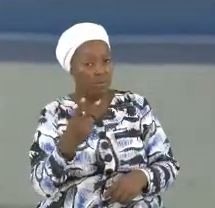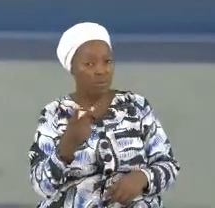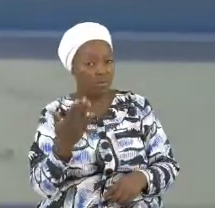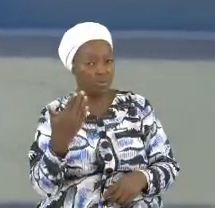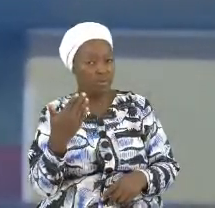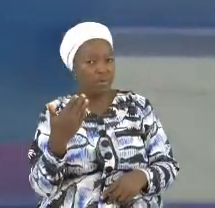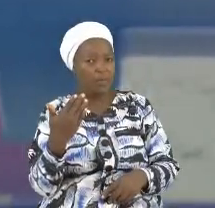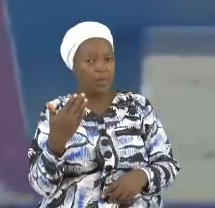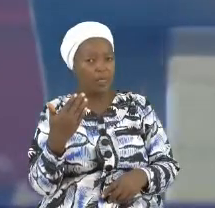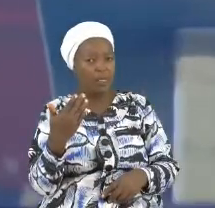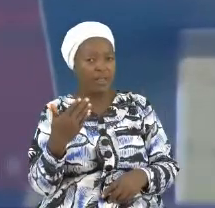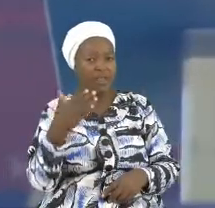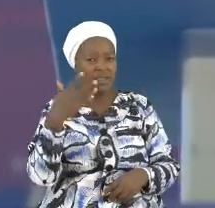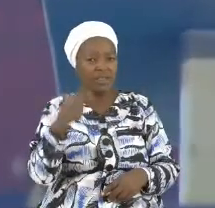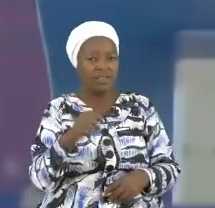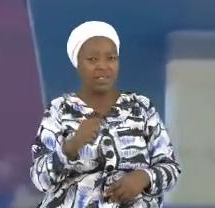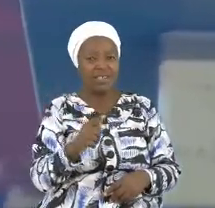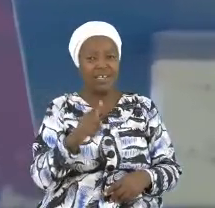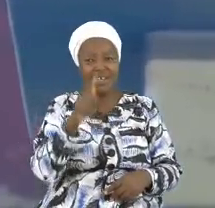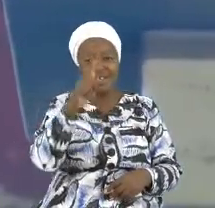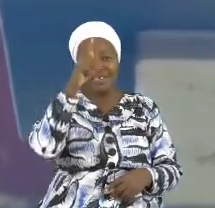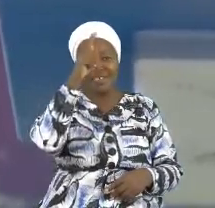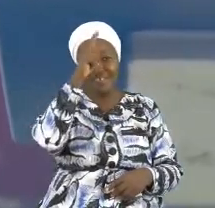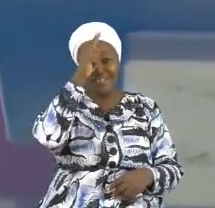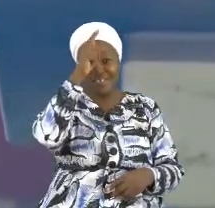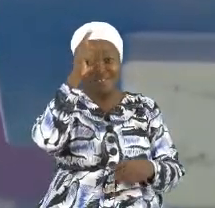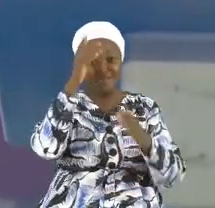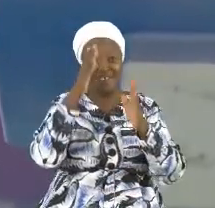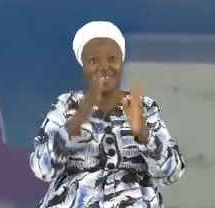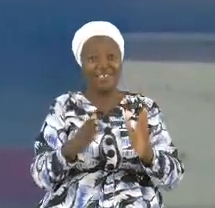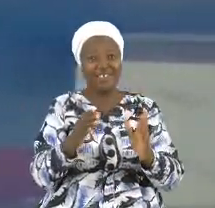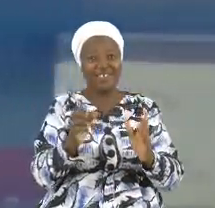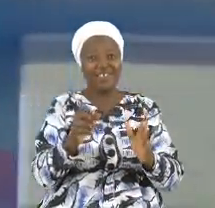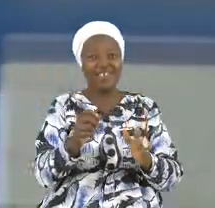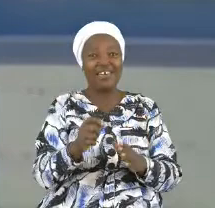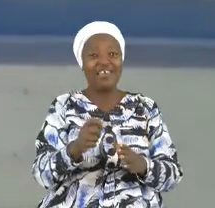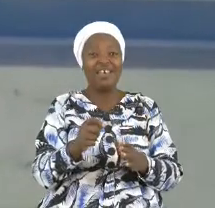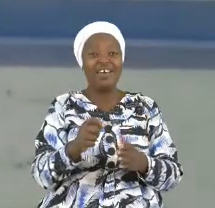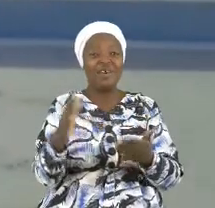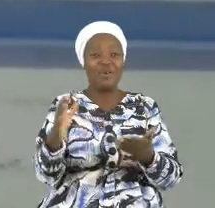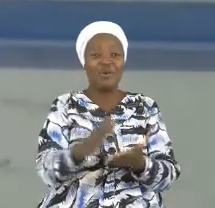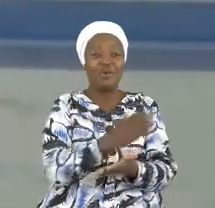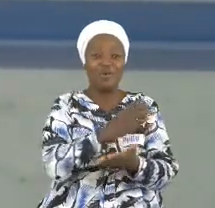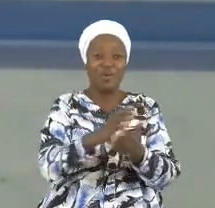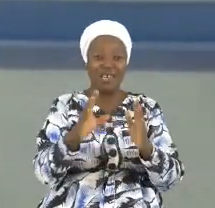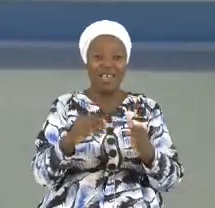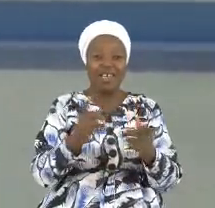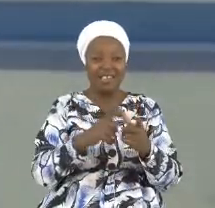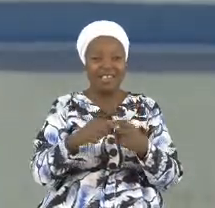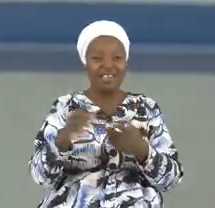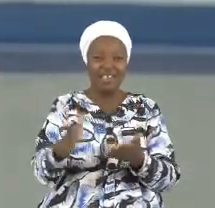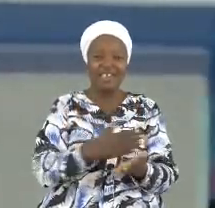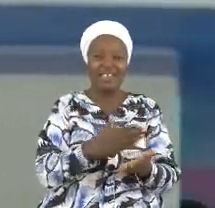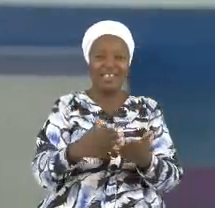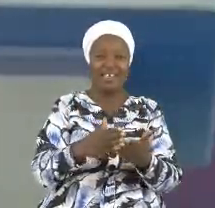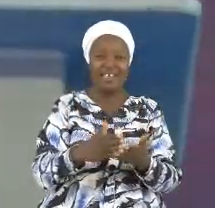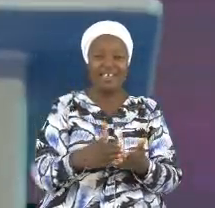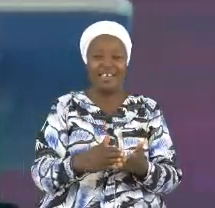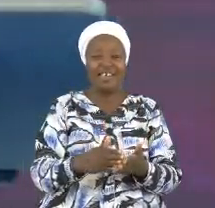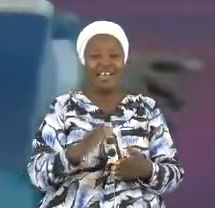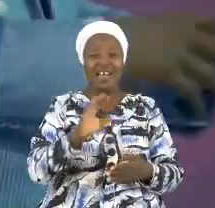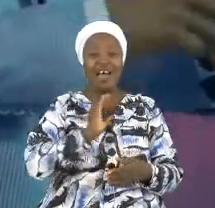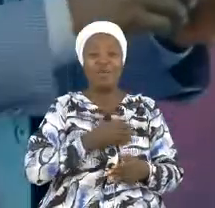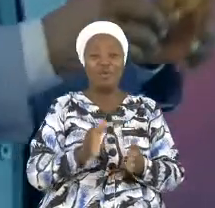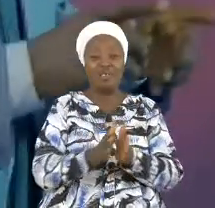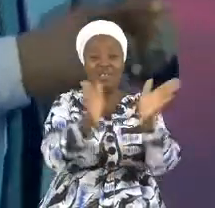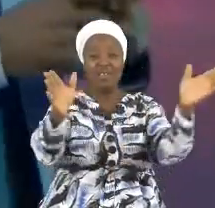the Egyptian choir and they sang, my mind went back to